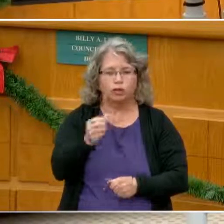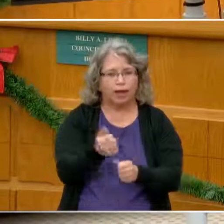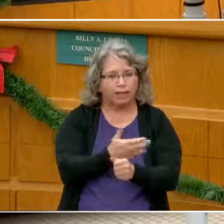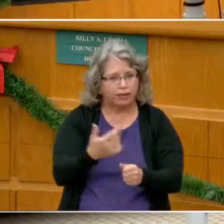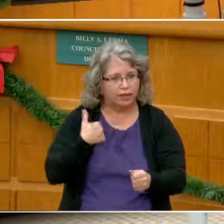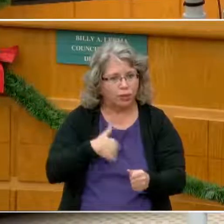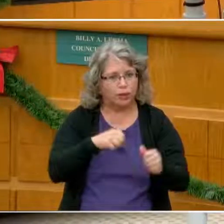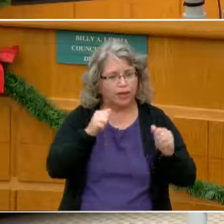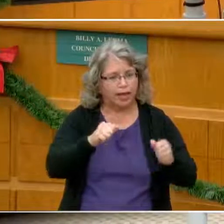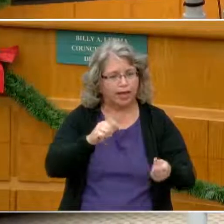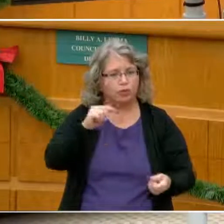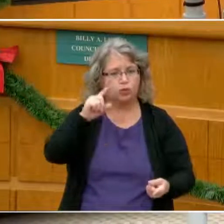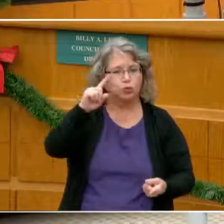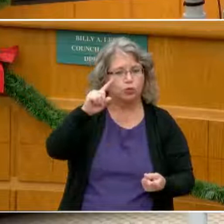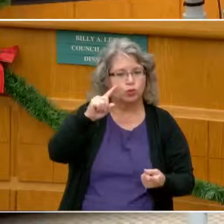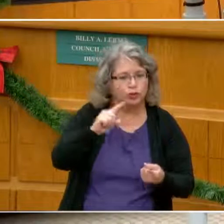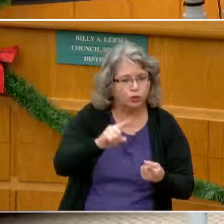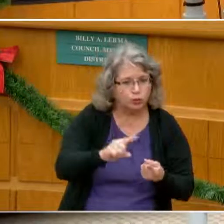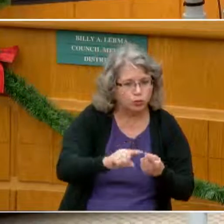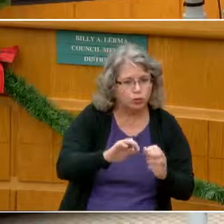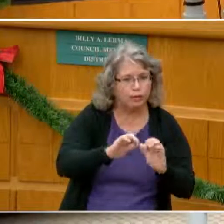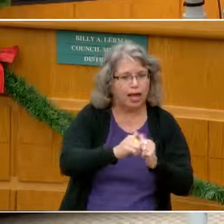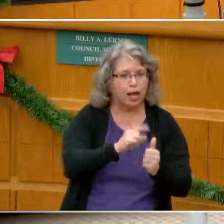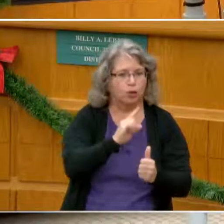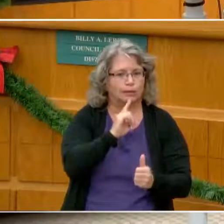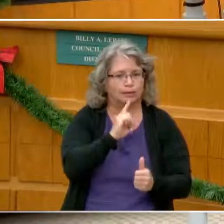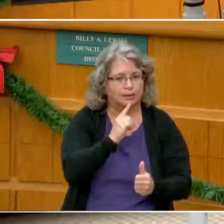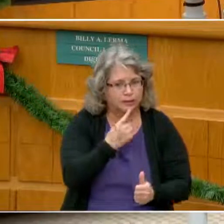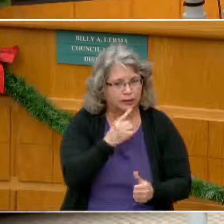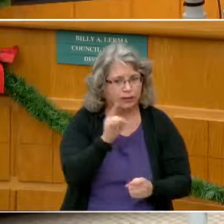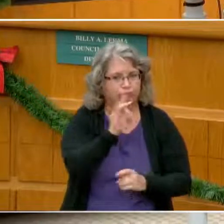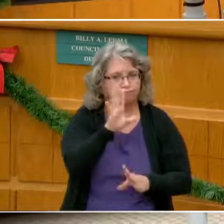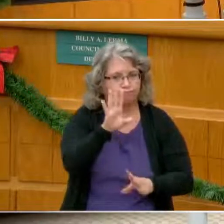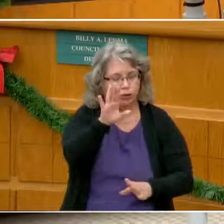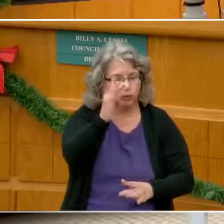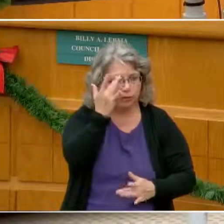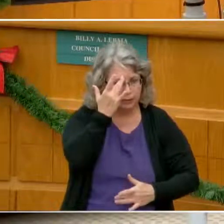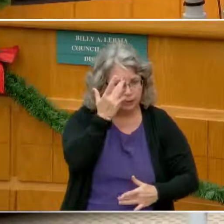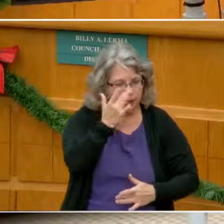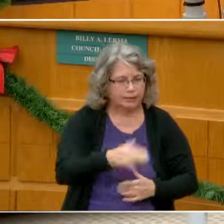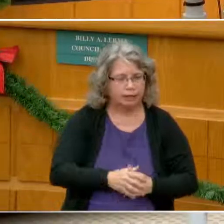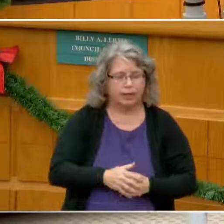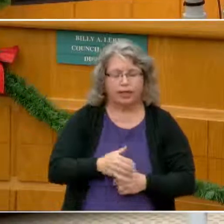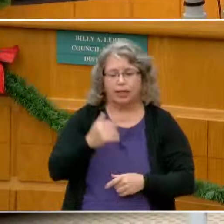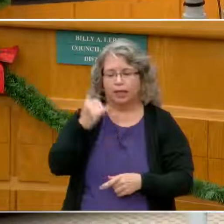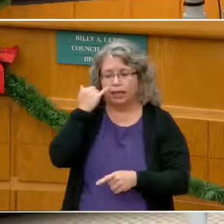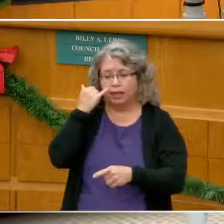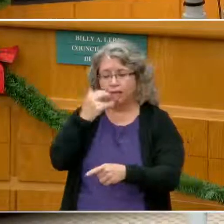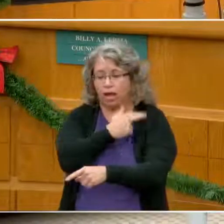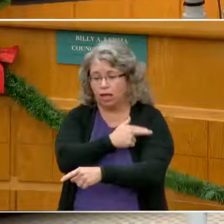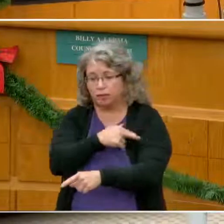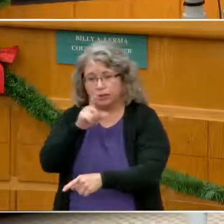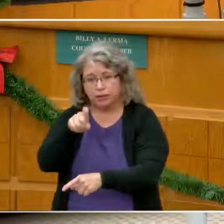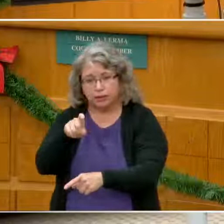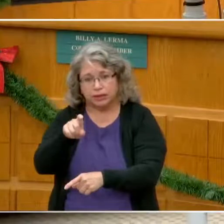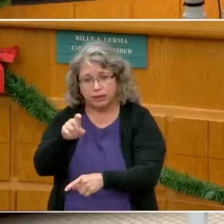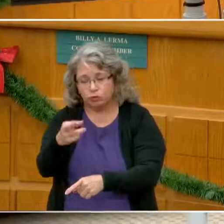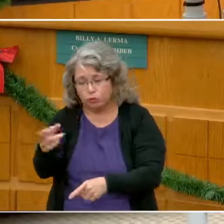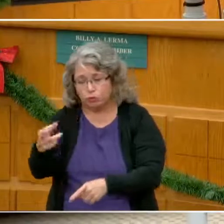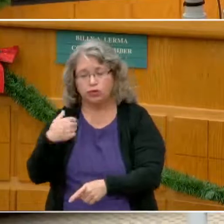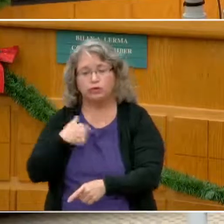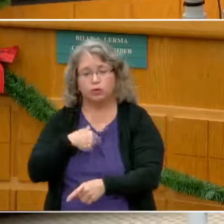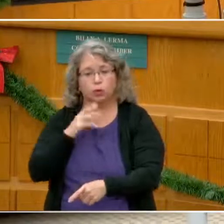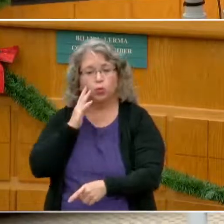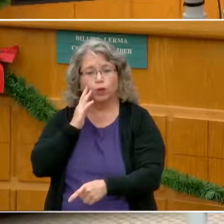the hospital with monoclonal antibody treatments. And if we need those types of resources in their hospital, we'll be looking to expand